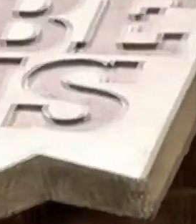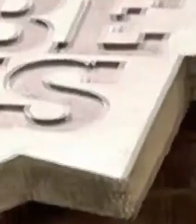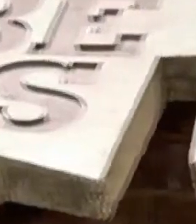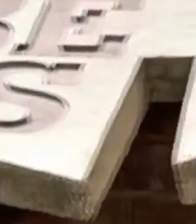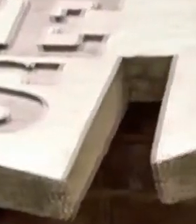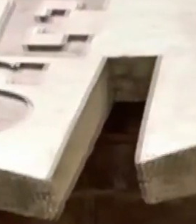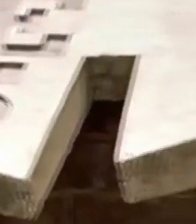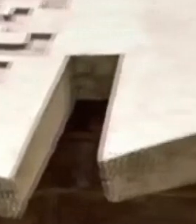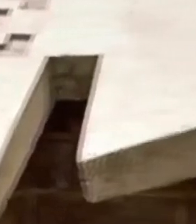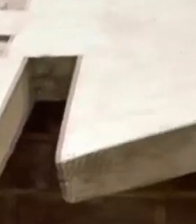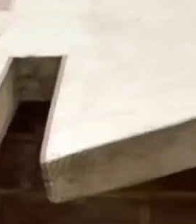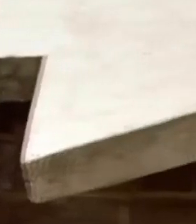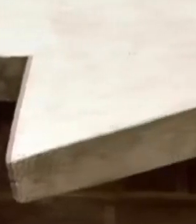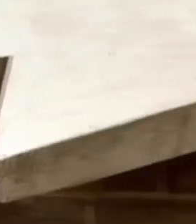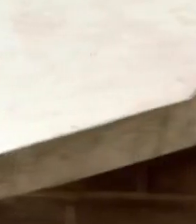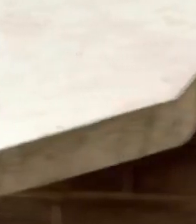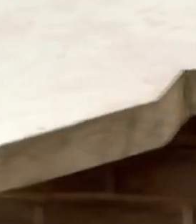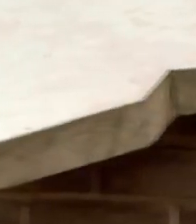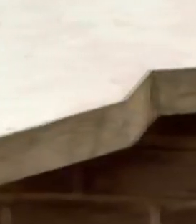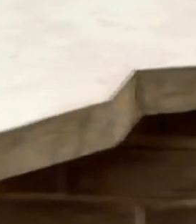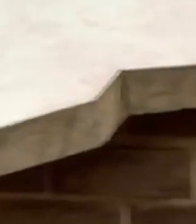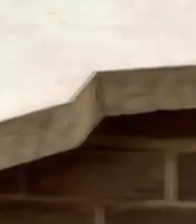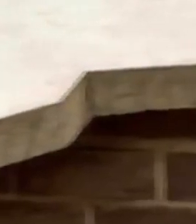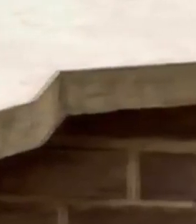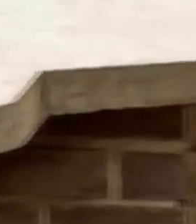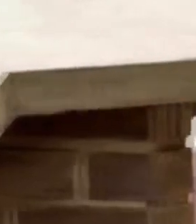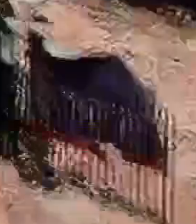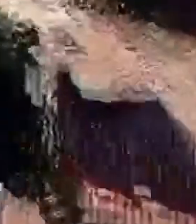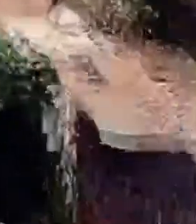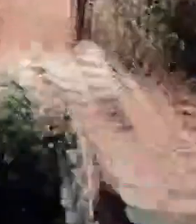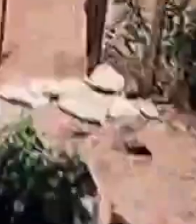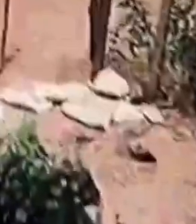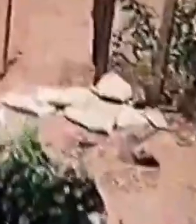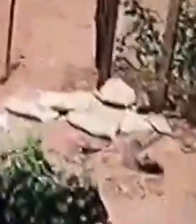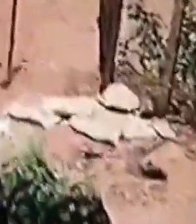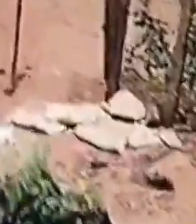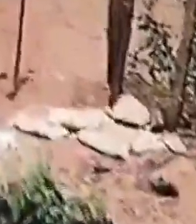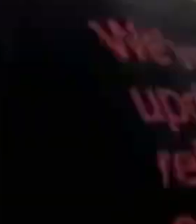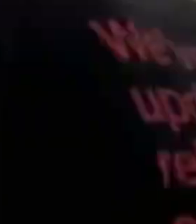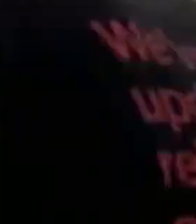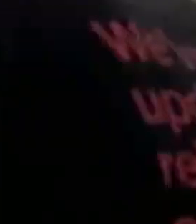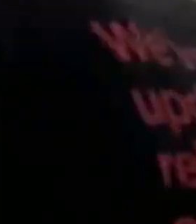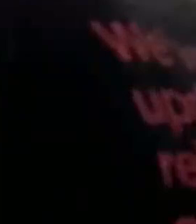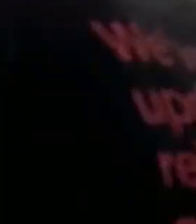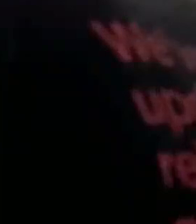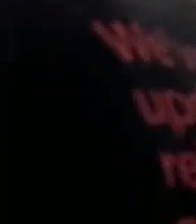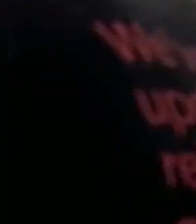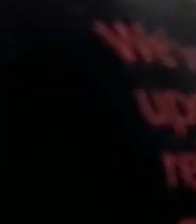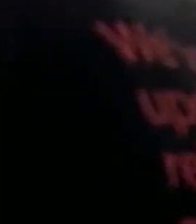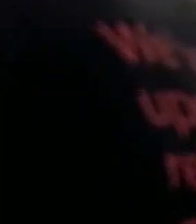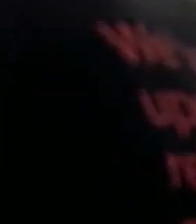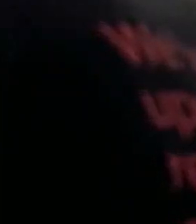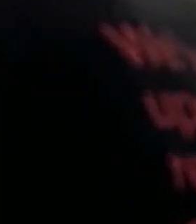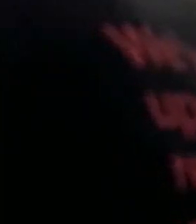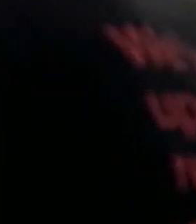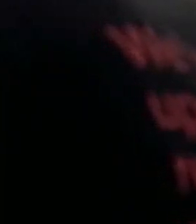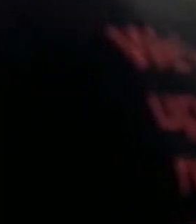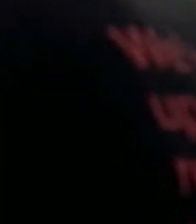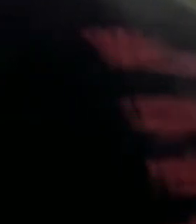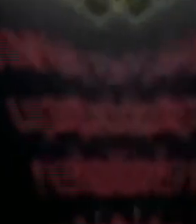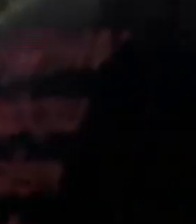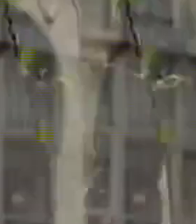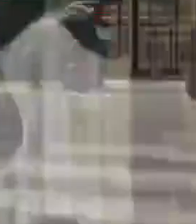terrestrial television eyaziwa nge-DTT kanye naku-SABC Plus ka gore re kwešiša ka kudu-kudu ditaba tšeo di lego